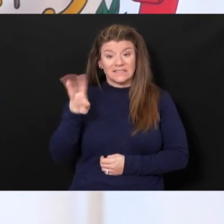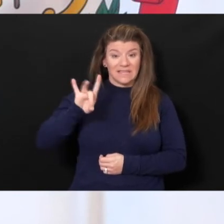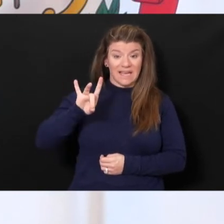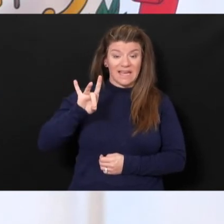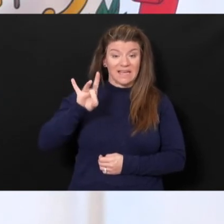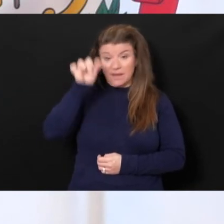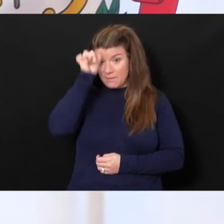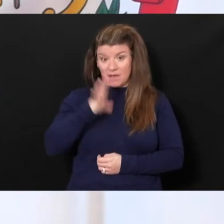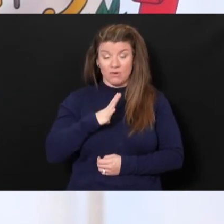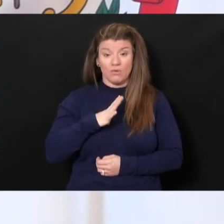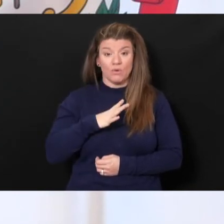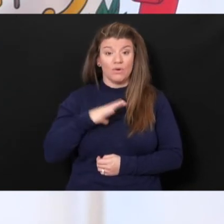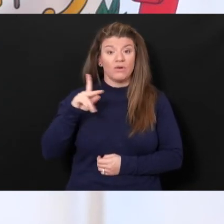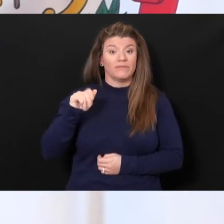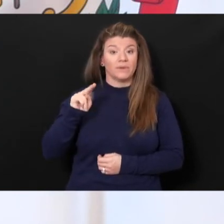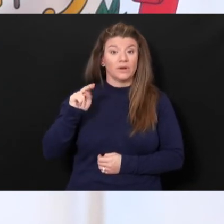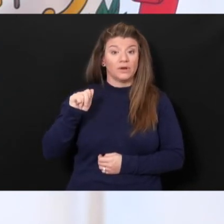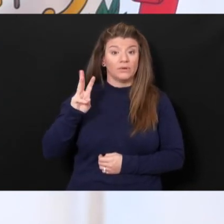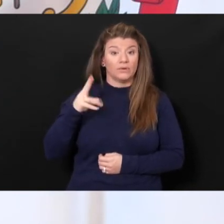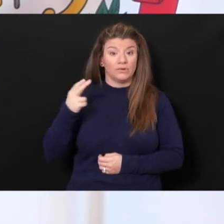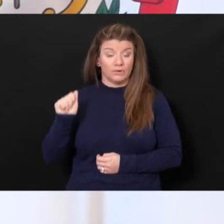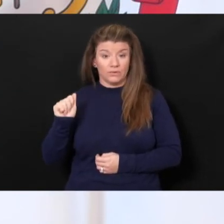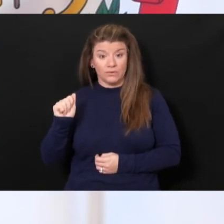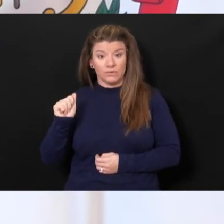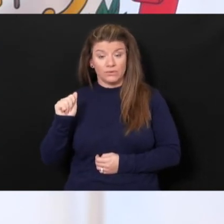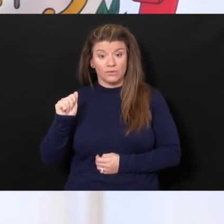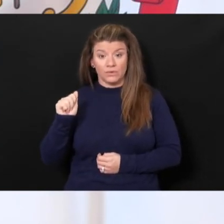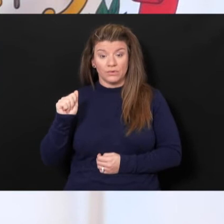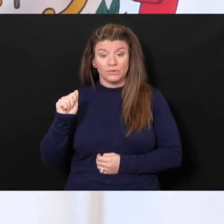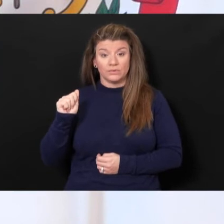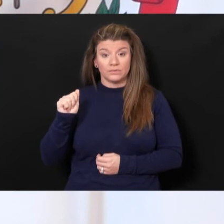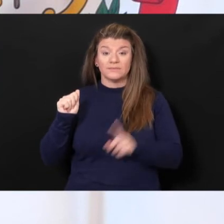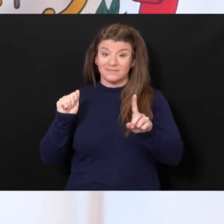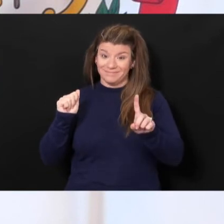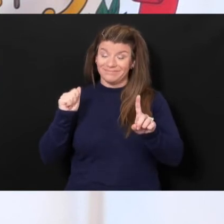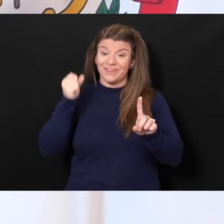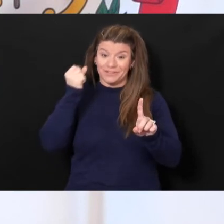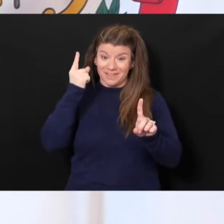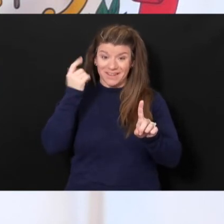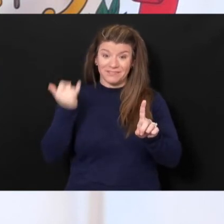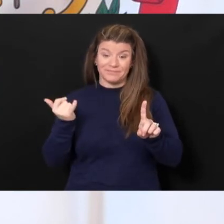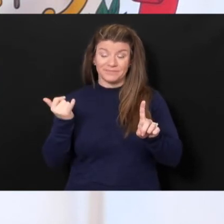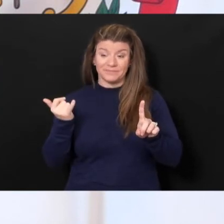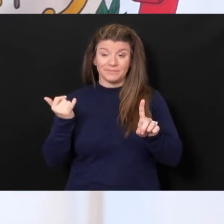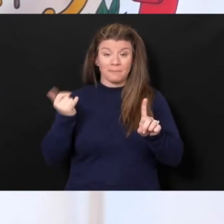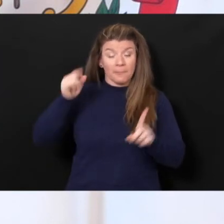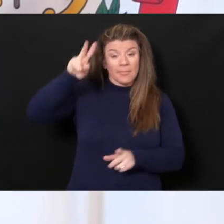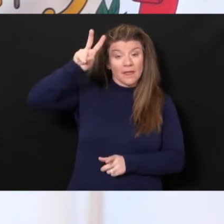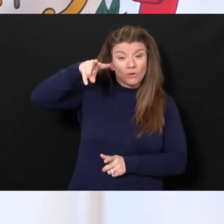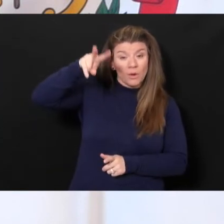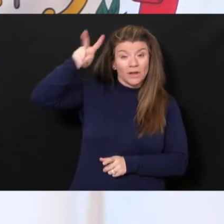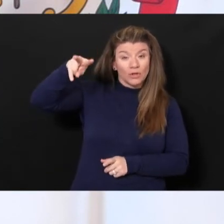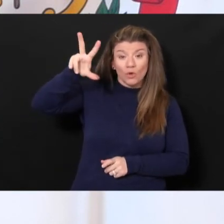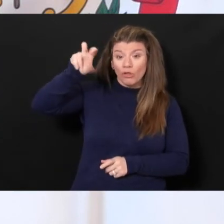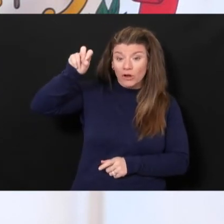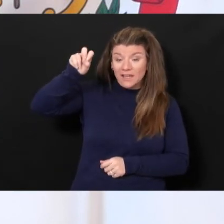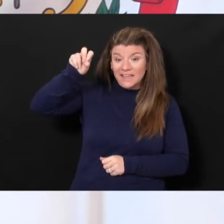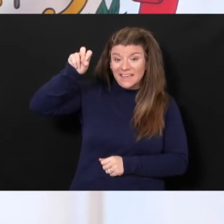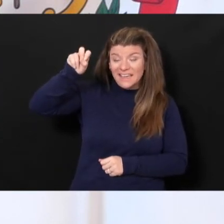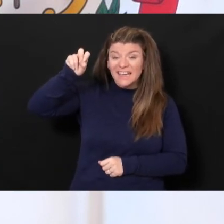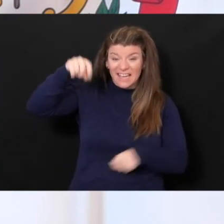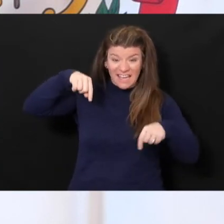68-year-old male from Kanawha County. Now get this. The 2,230th death in